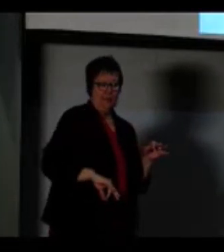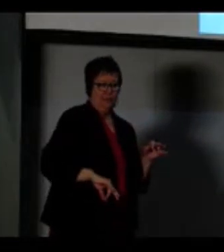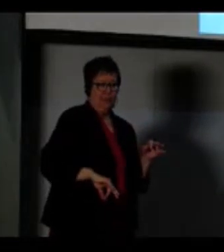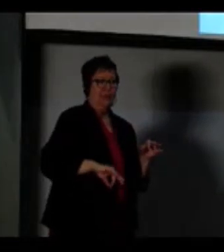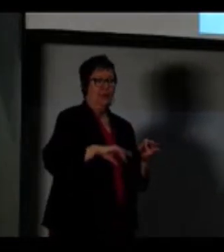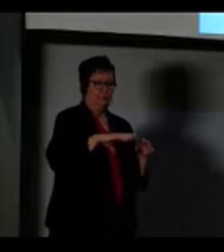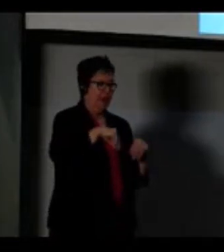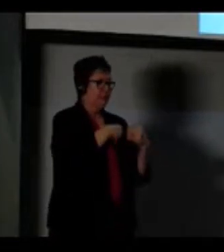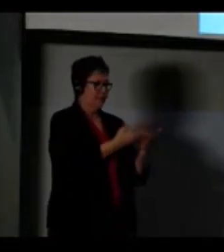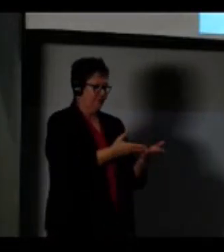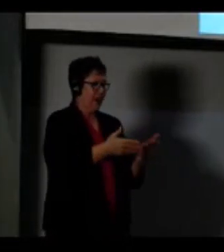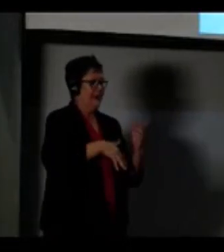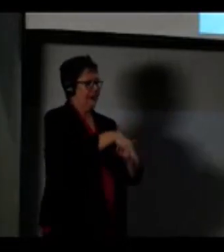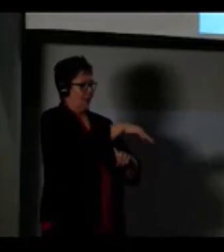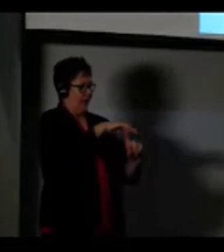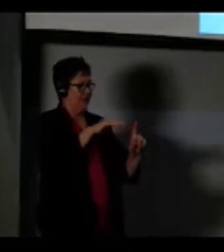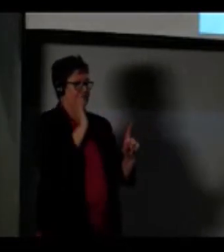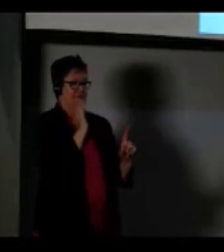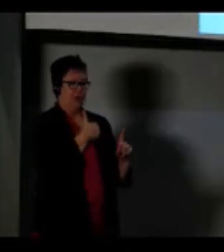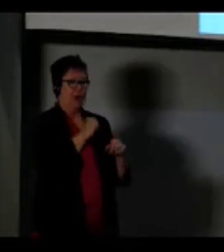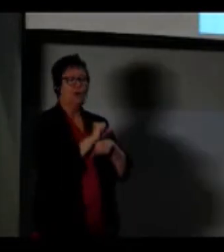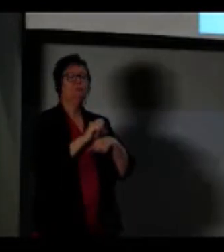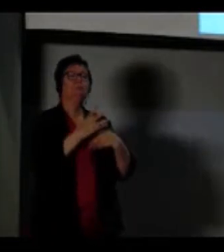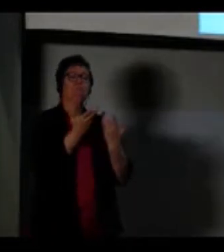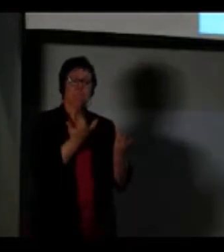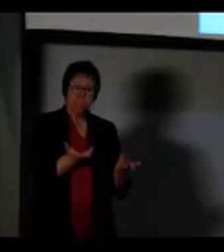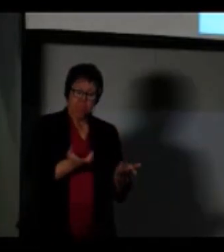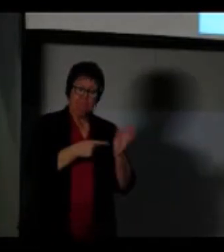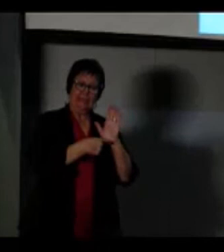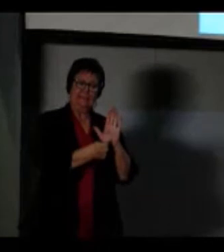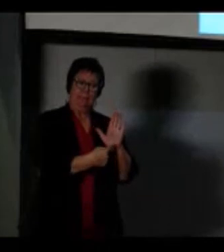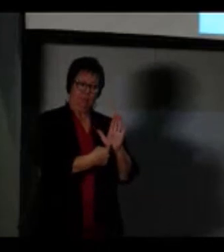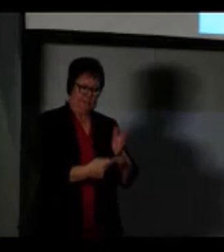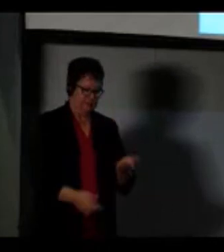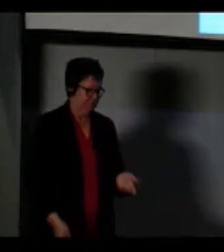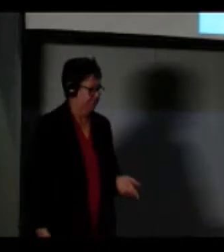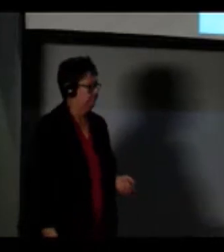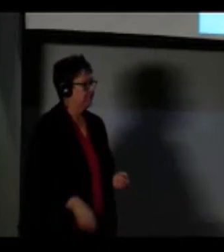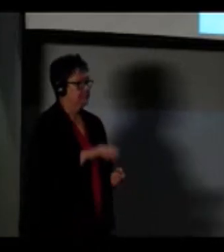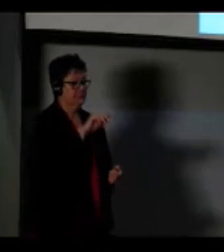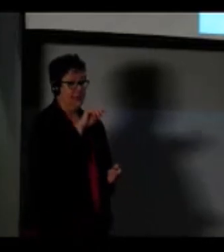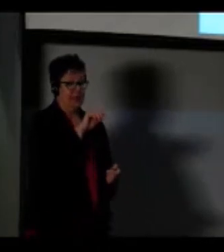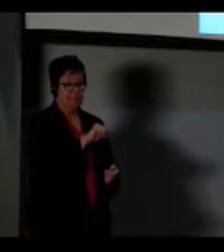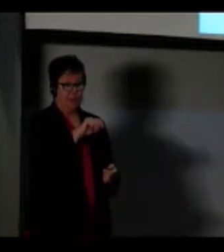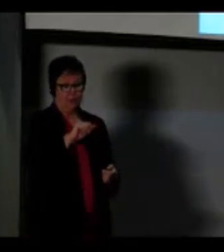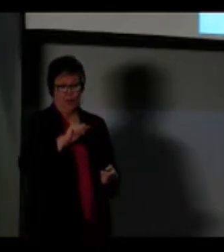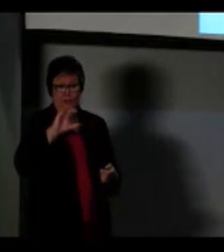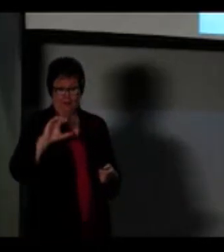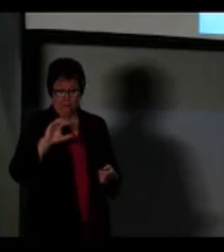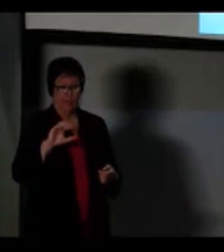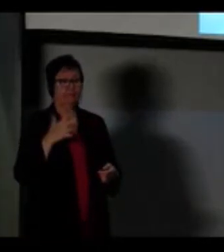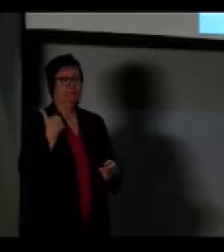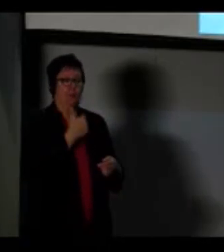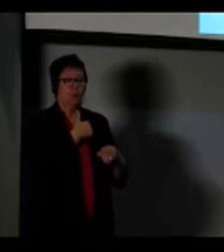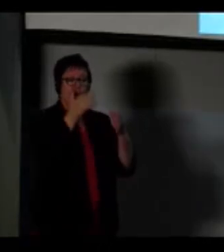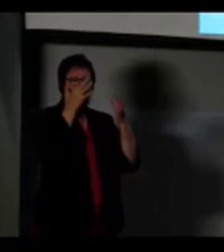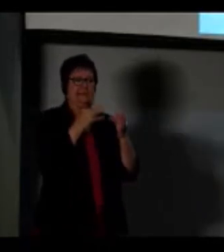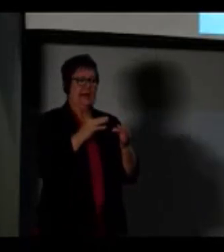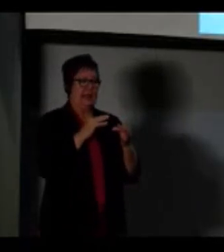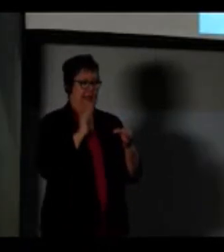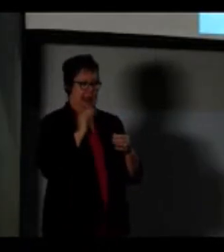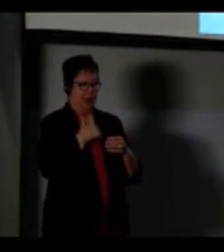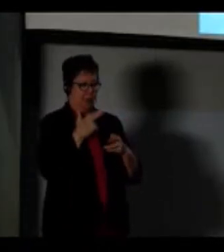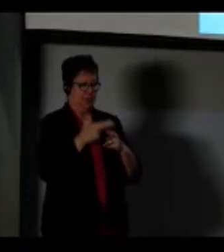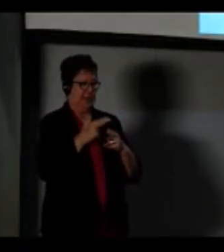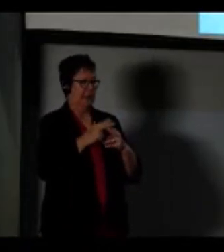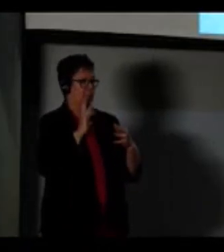work. So let me give a few examples. For the American Art collaborative, we elected to link our names to